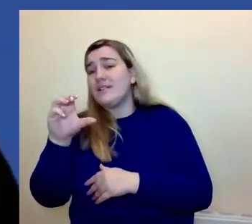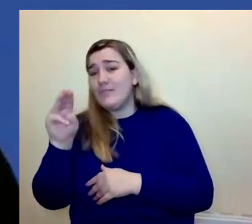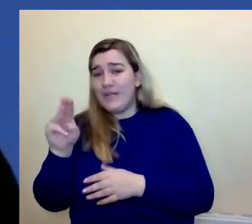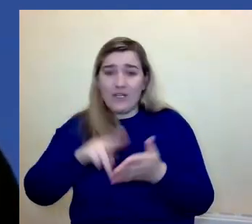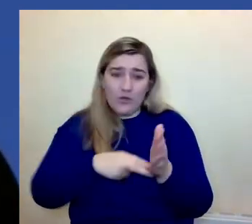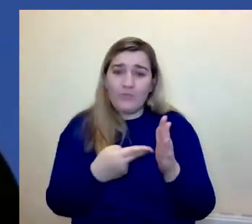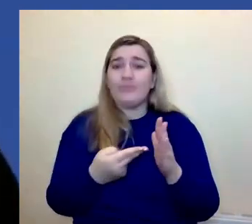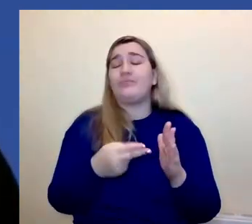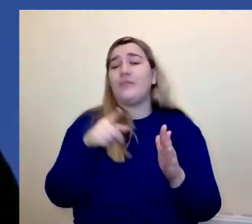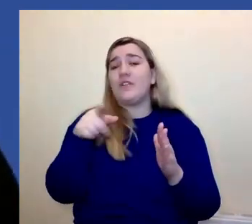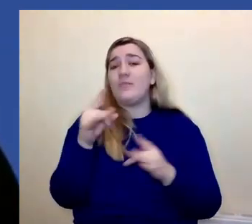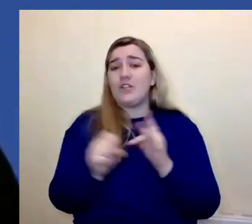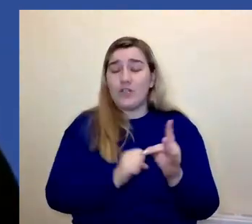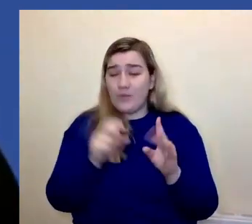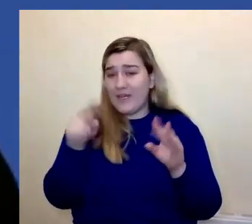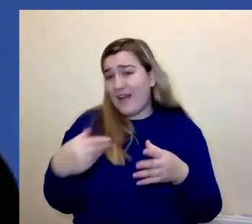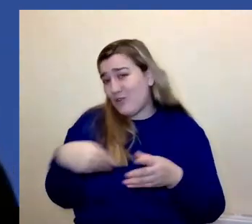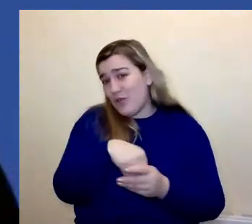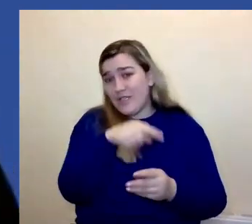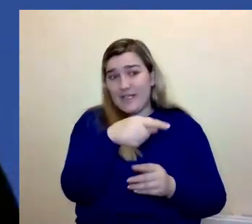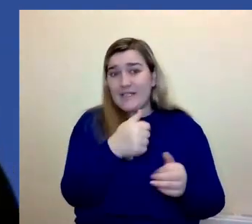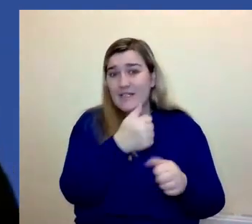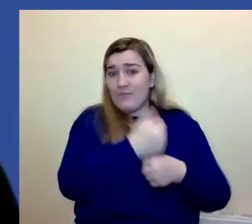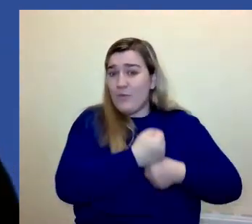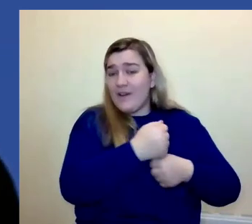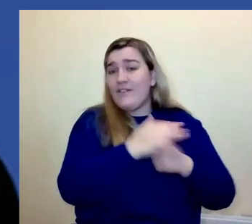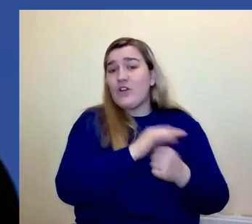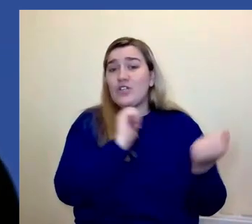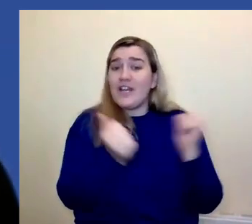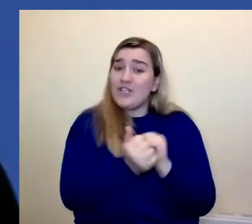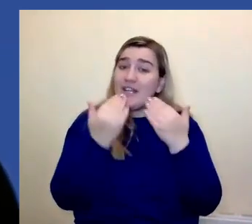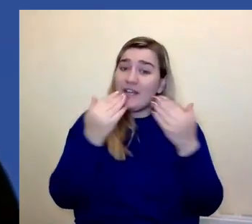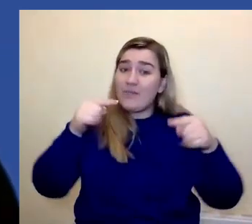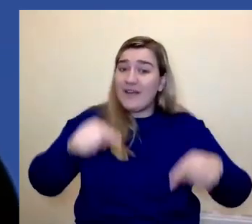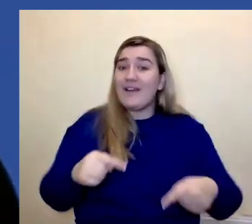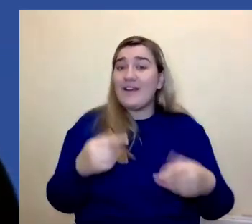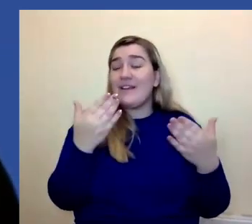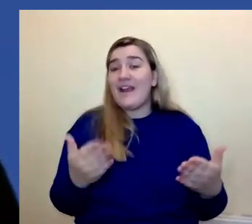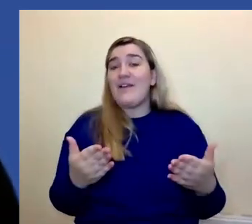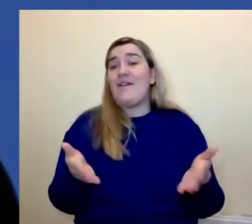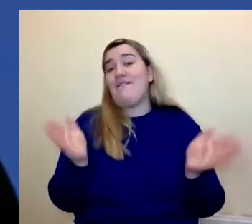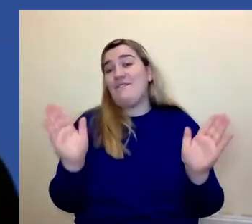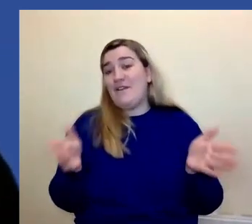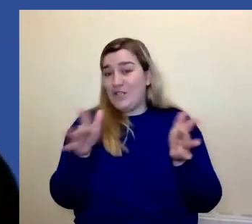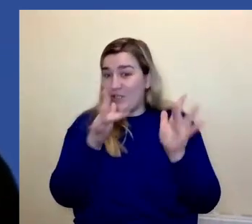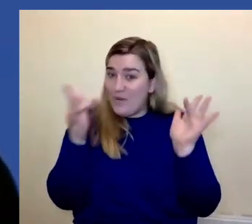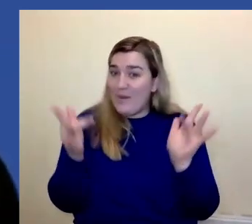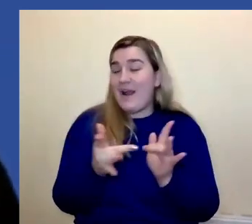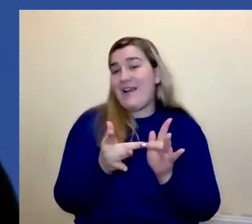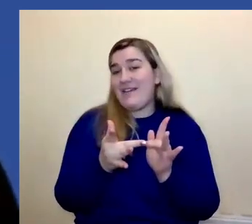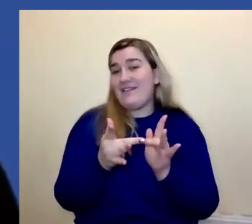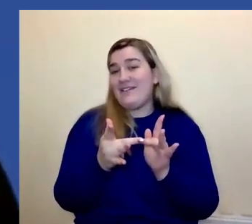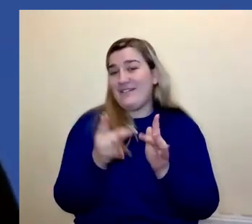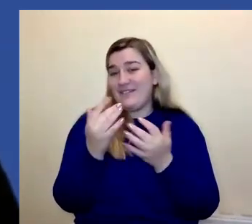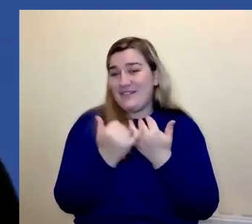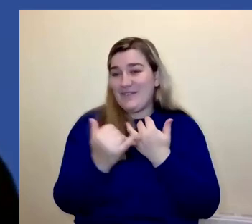and joining us on that movement for change. Thank you all for being with us. I'll now draw this webinar to a close, and we look